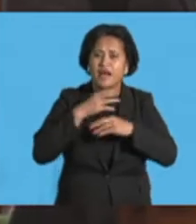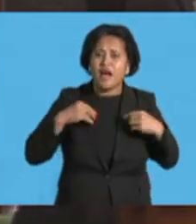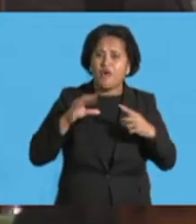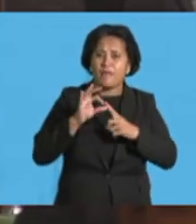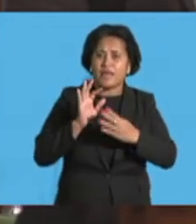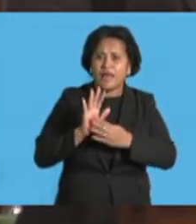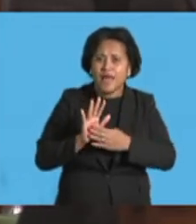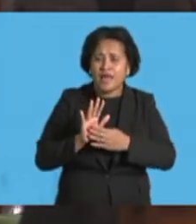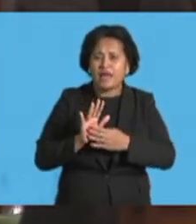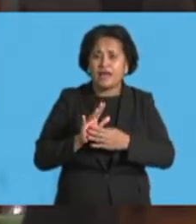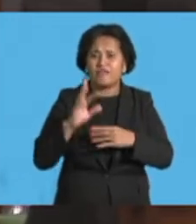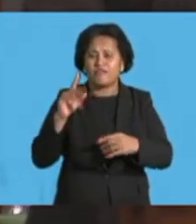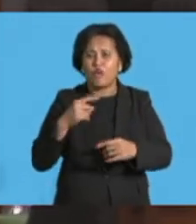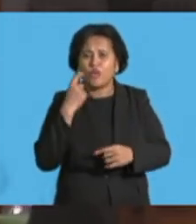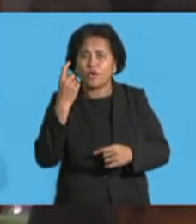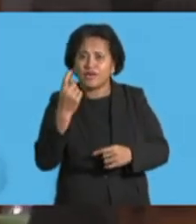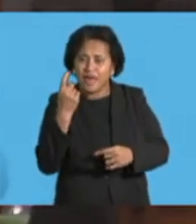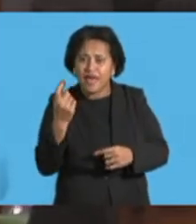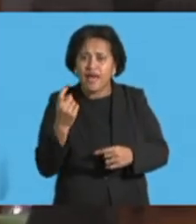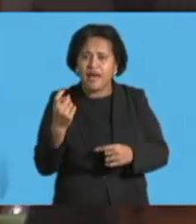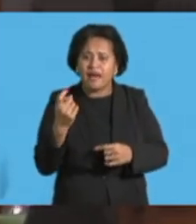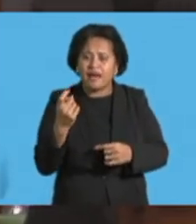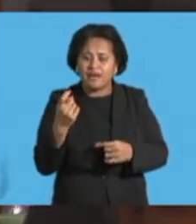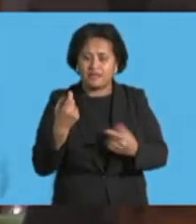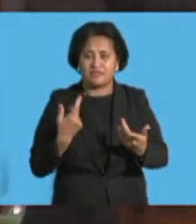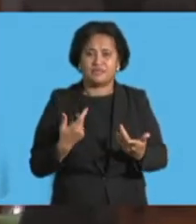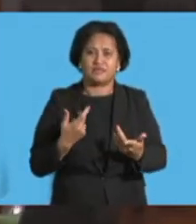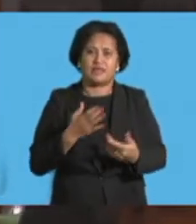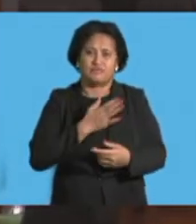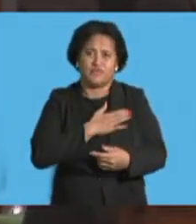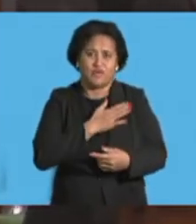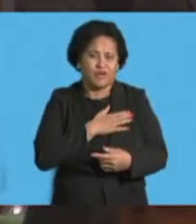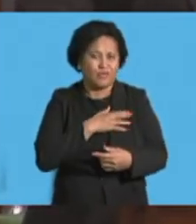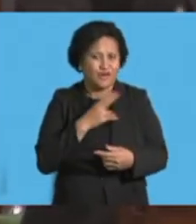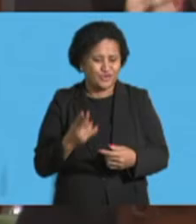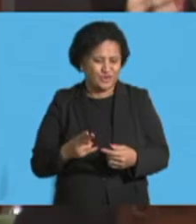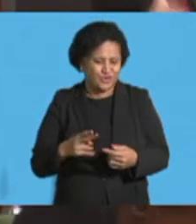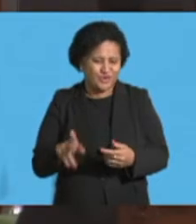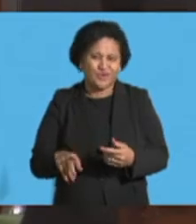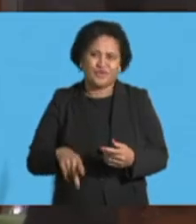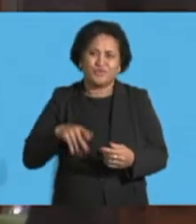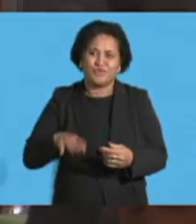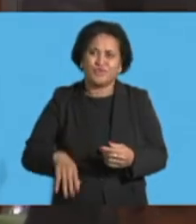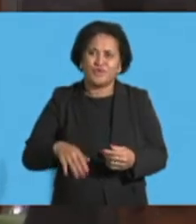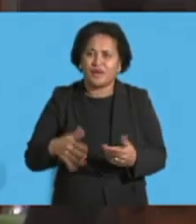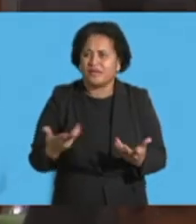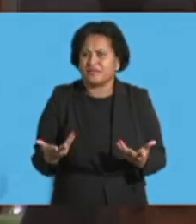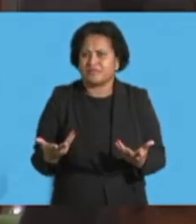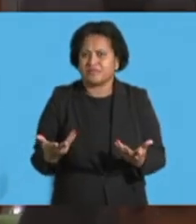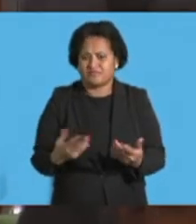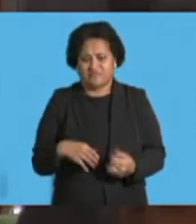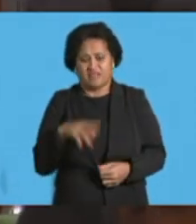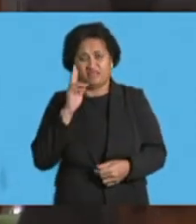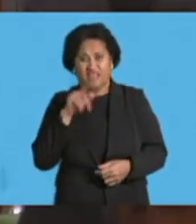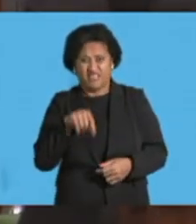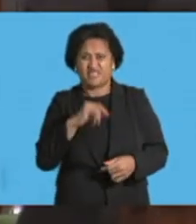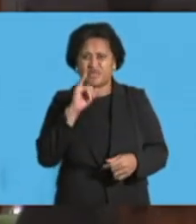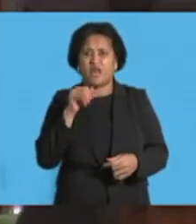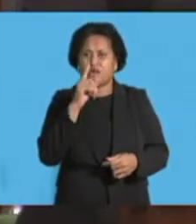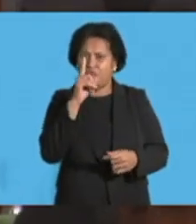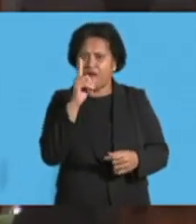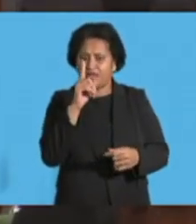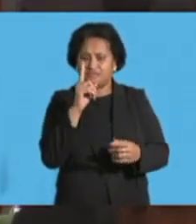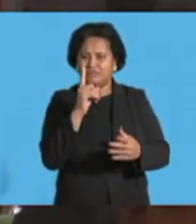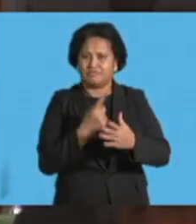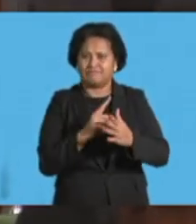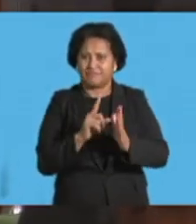for the care and compassion towards the less fortunate. Madam Speaker, this was just one incident out